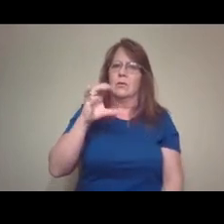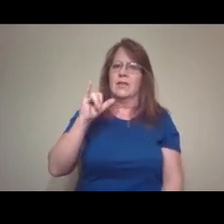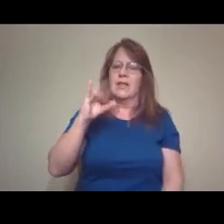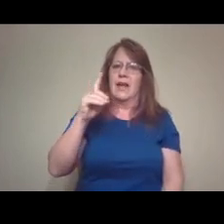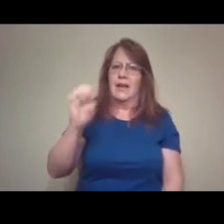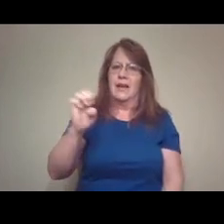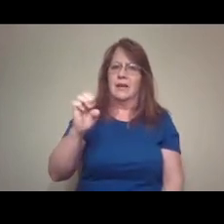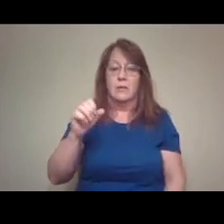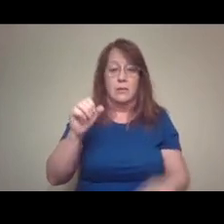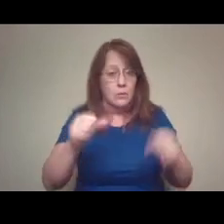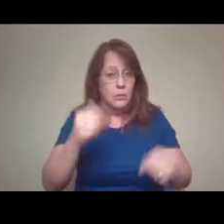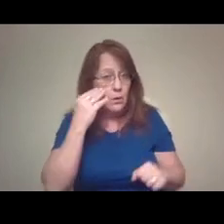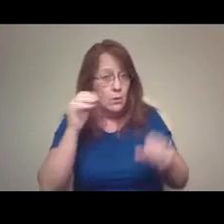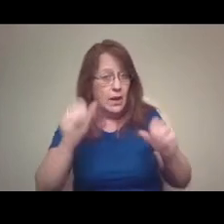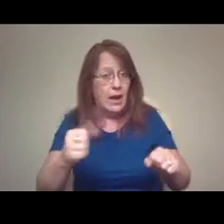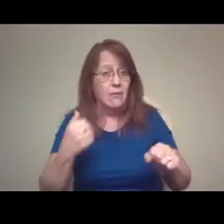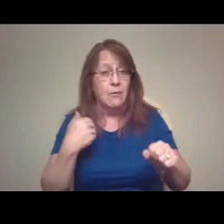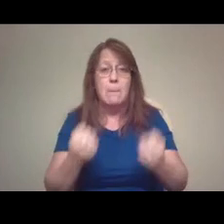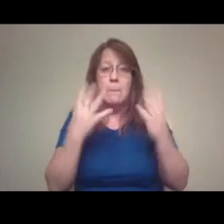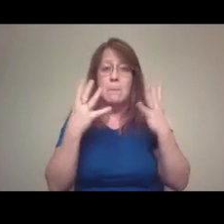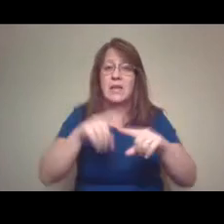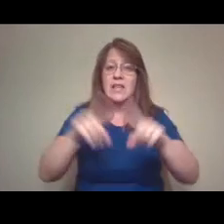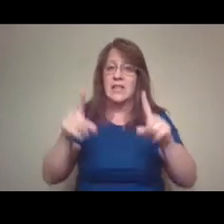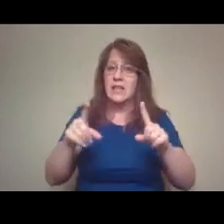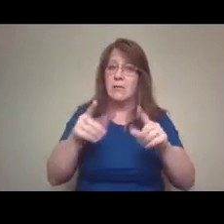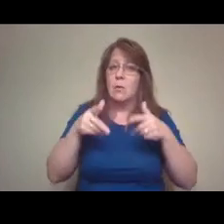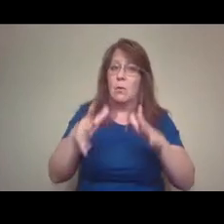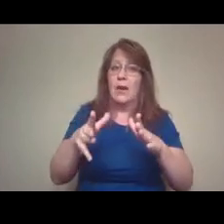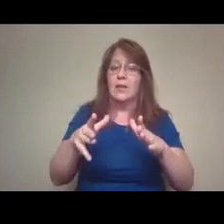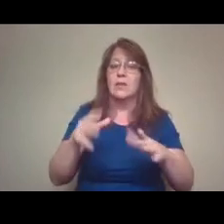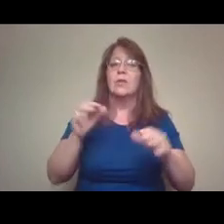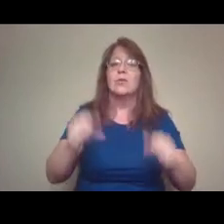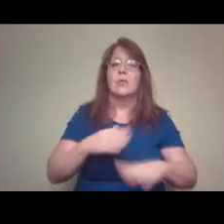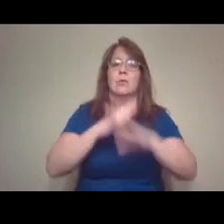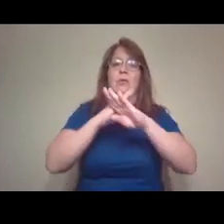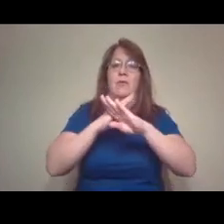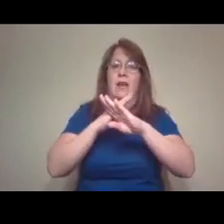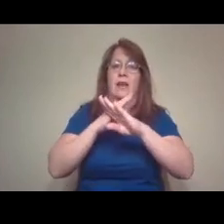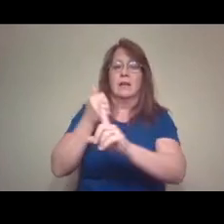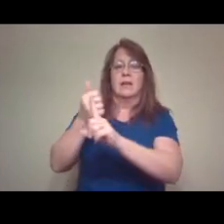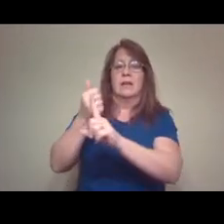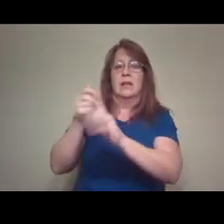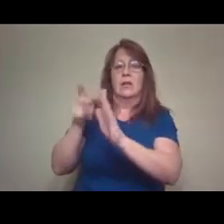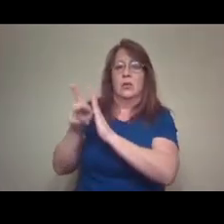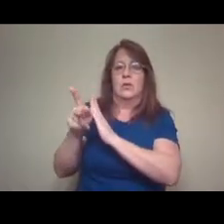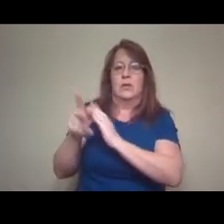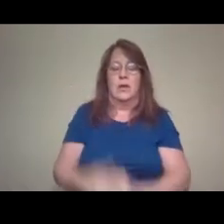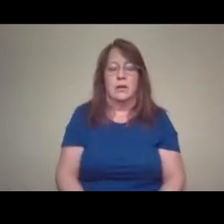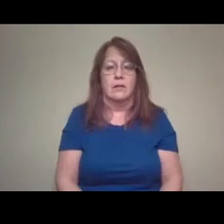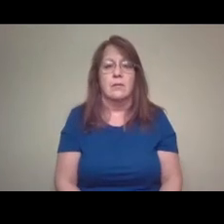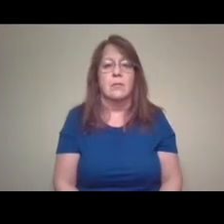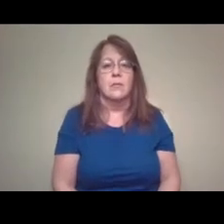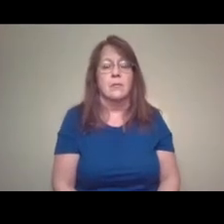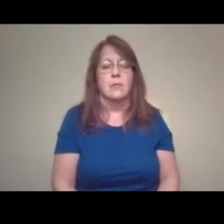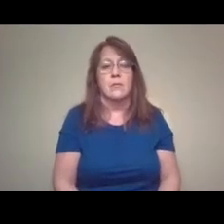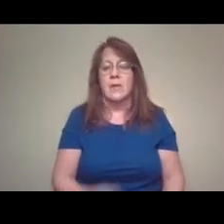as preventable as possible. And we'll be spending some time today talking about how to make suicide as